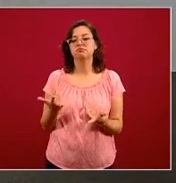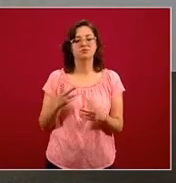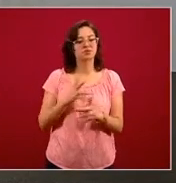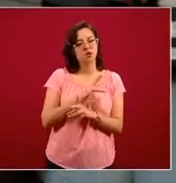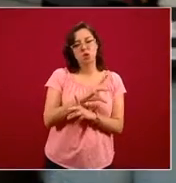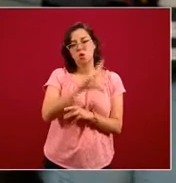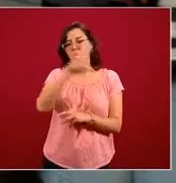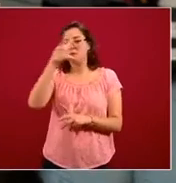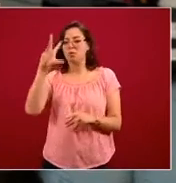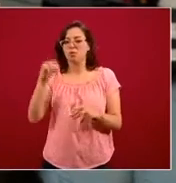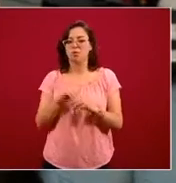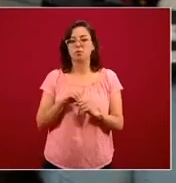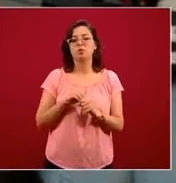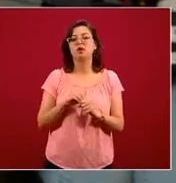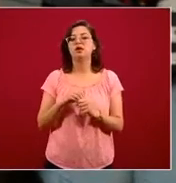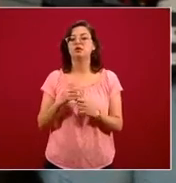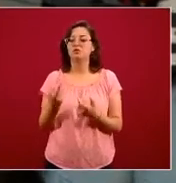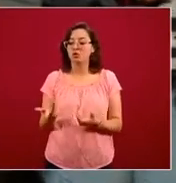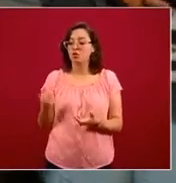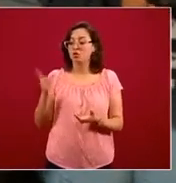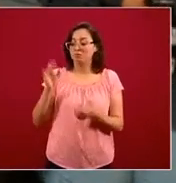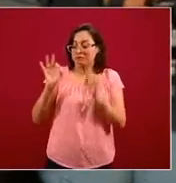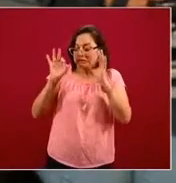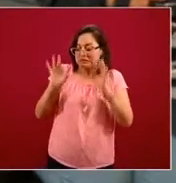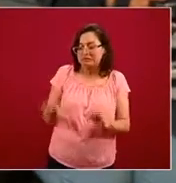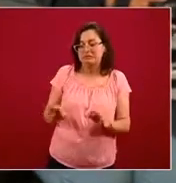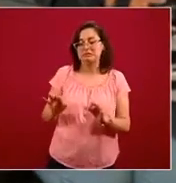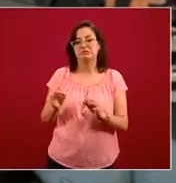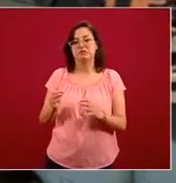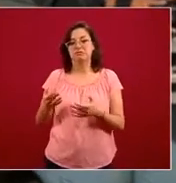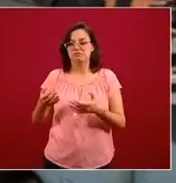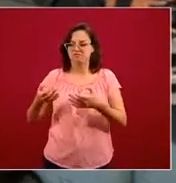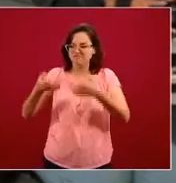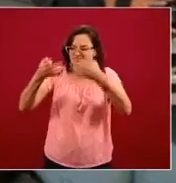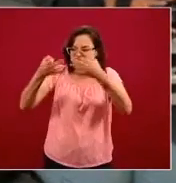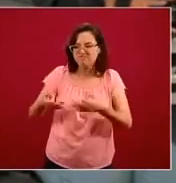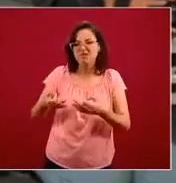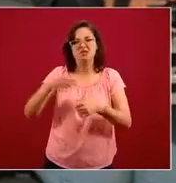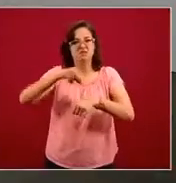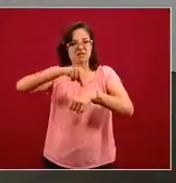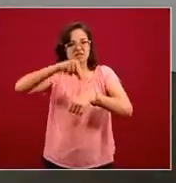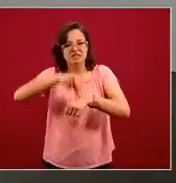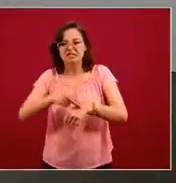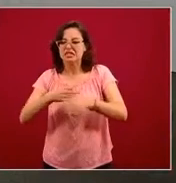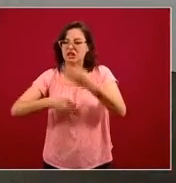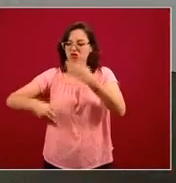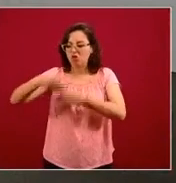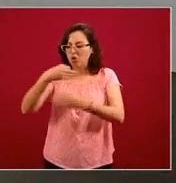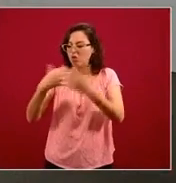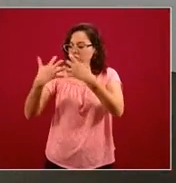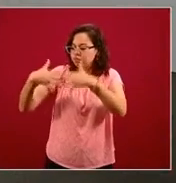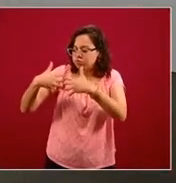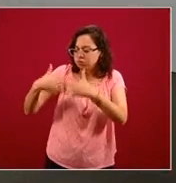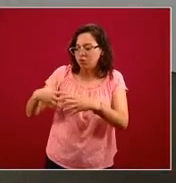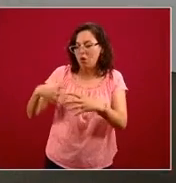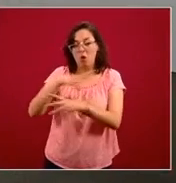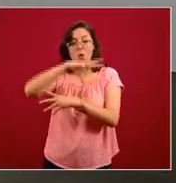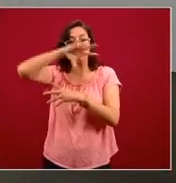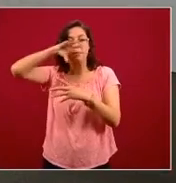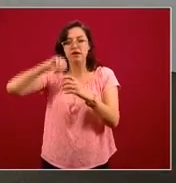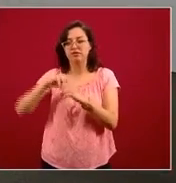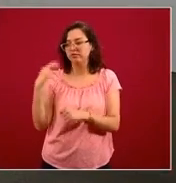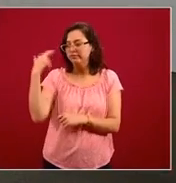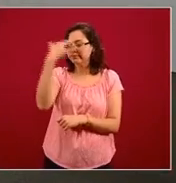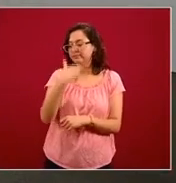us to review everything that has to do with biomedical safety and security, including the assembling